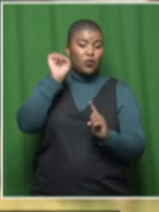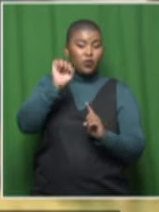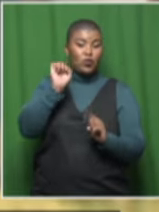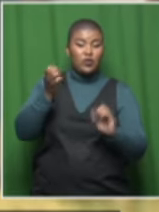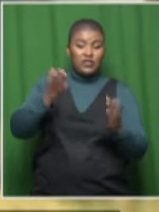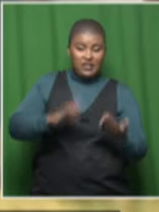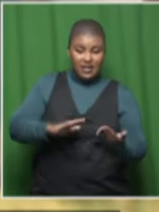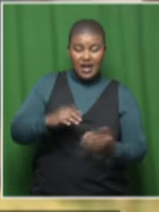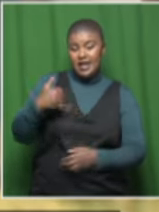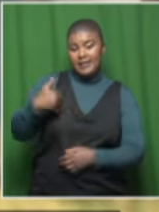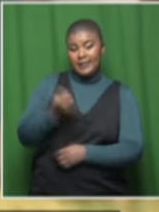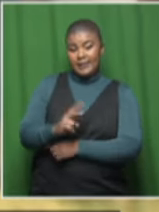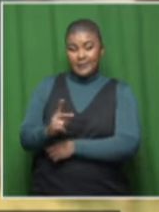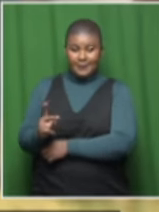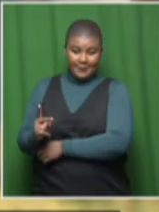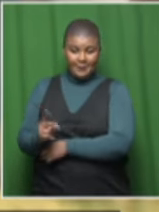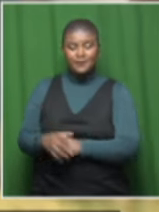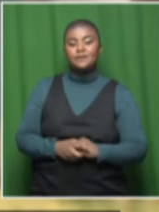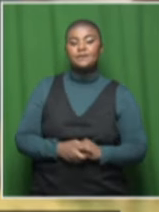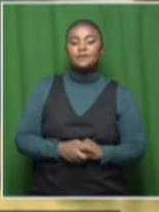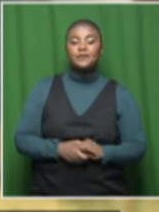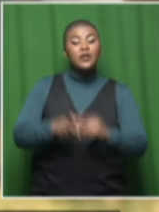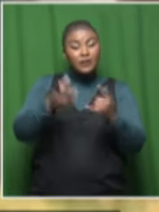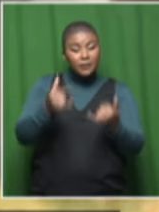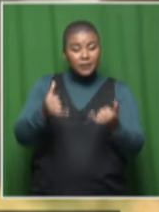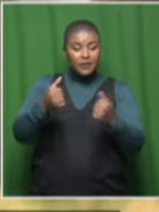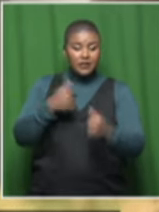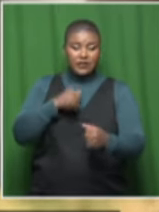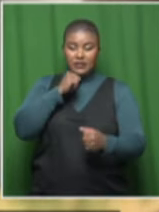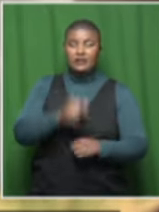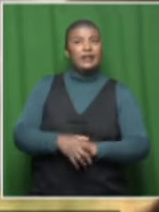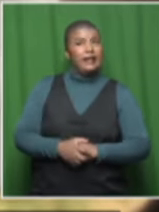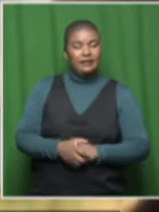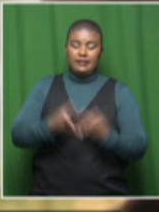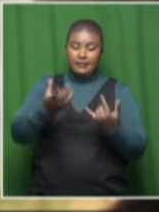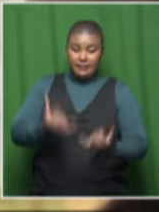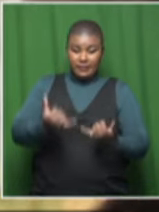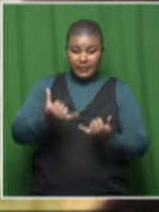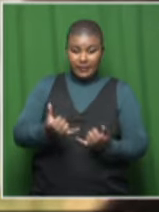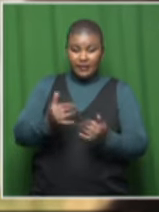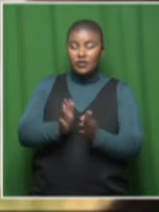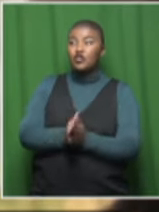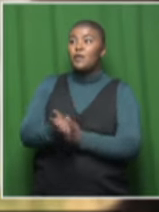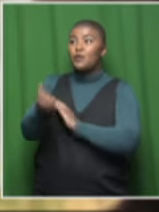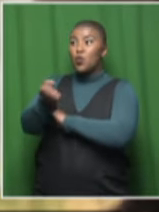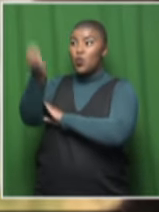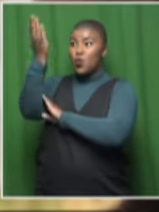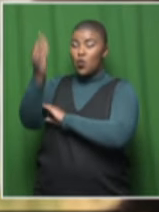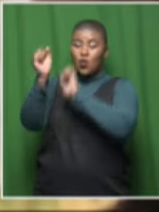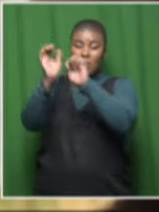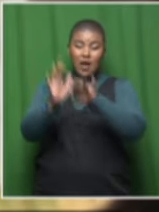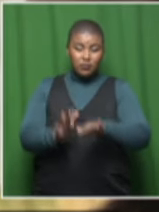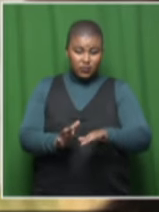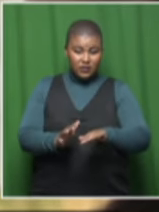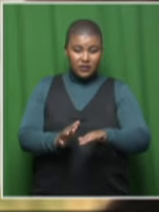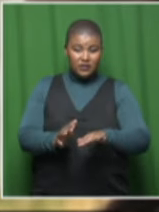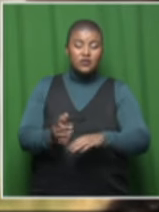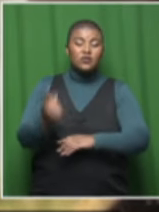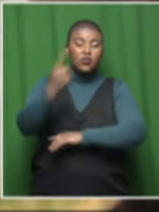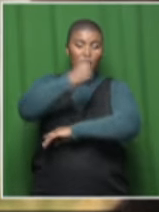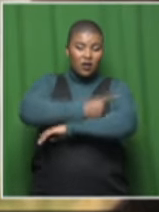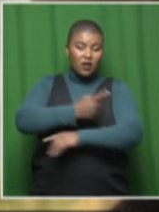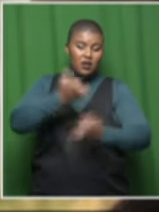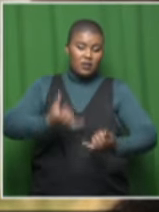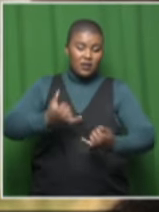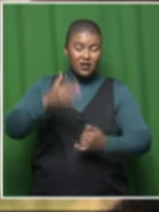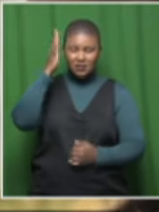uMvulane, uSondiya. Ngakho ke sithi ke lolu suku lanamhlanje engathi uNkulunkulu angalibusisa umhlaba wonke. Siyazi ukuthi